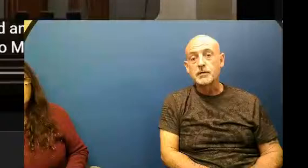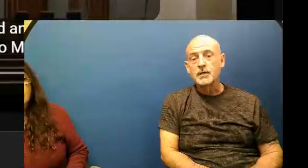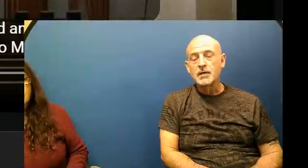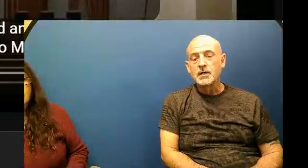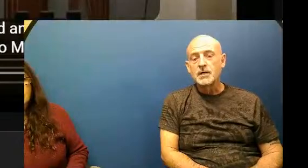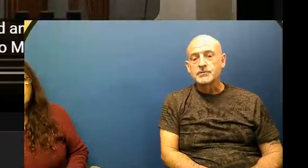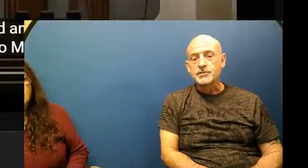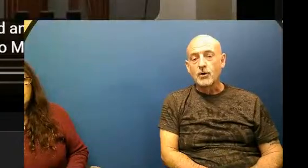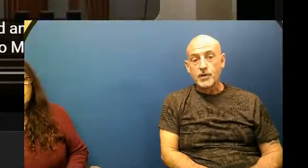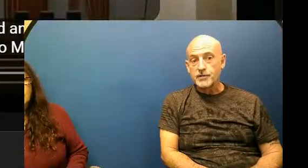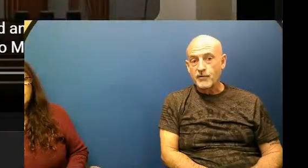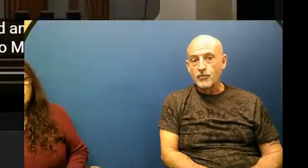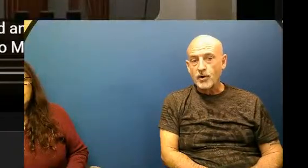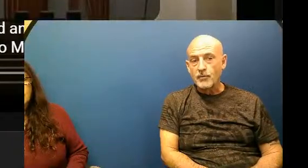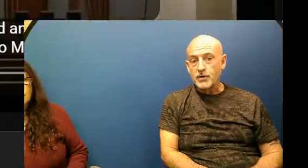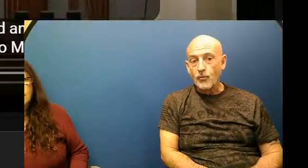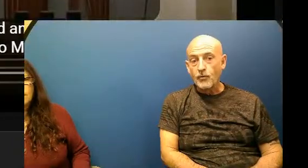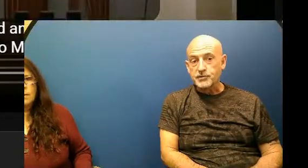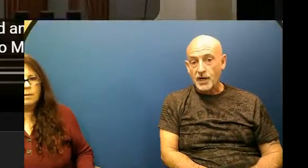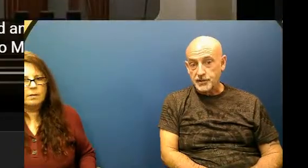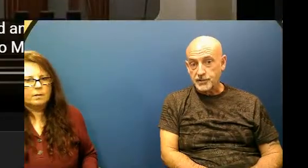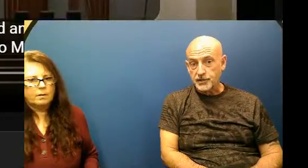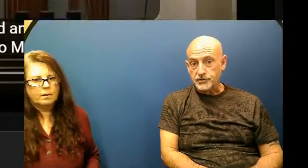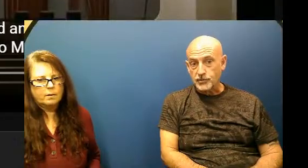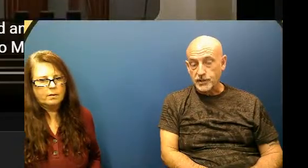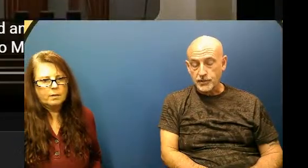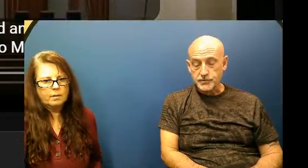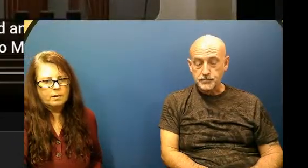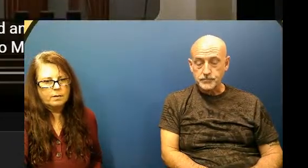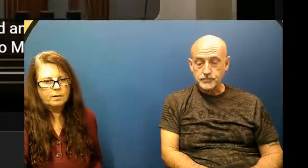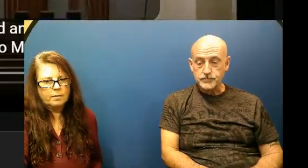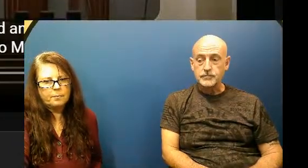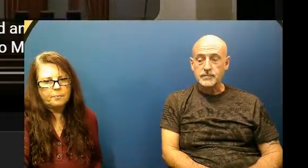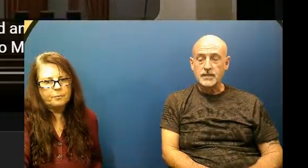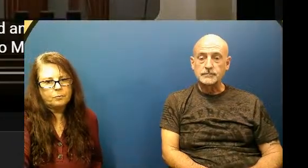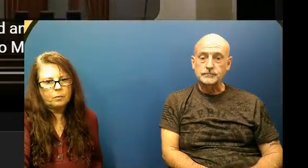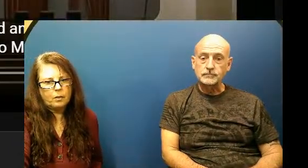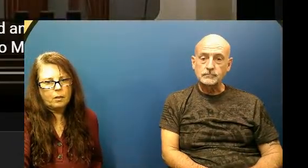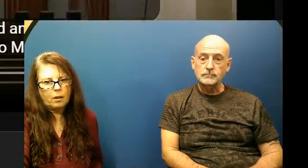Taiwan. So we could very well be at war with China in the next 20 years.